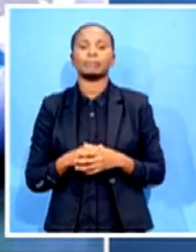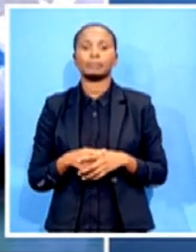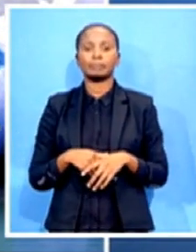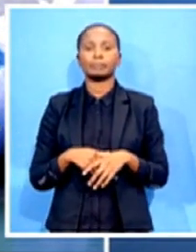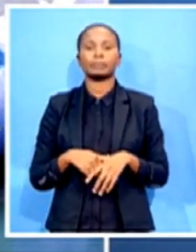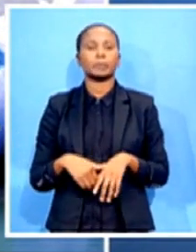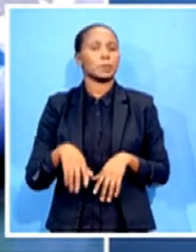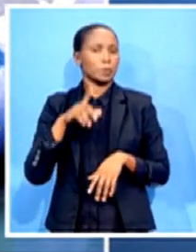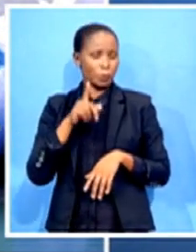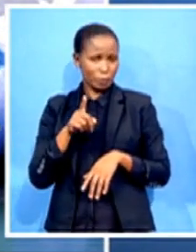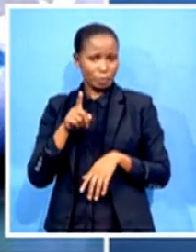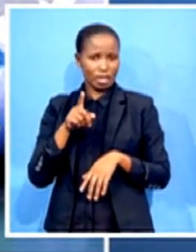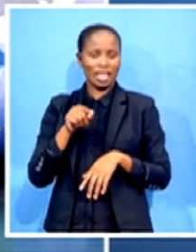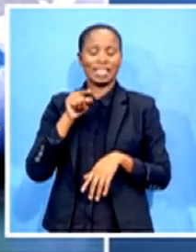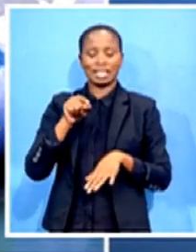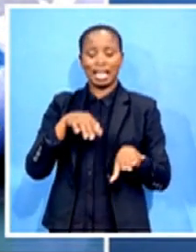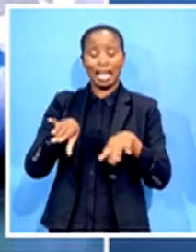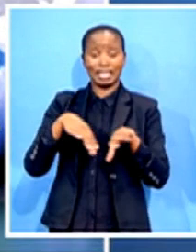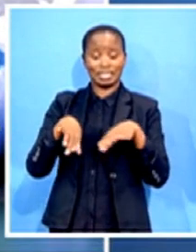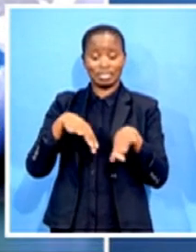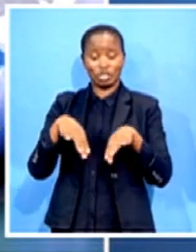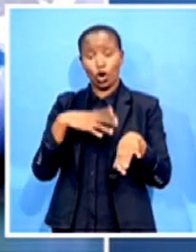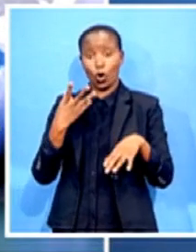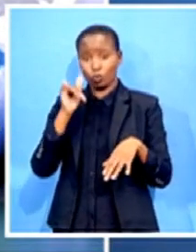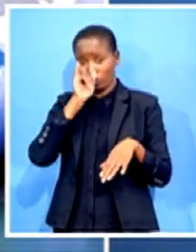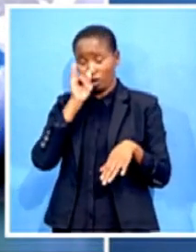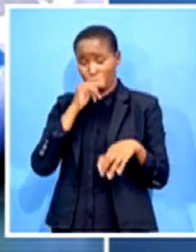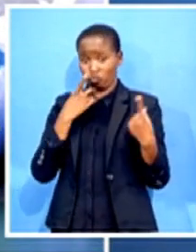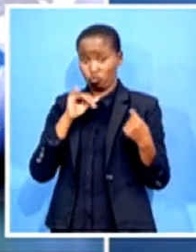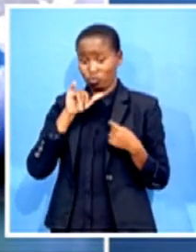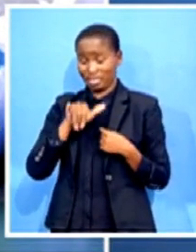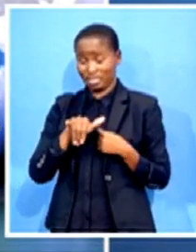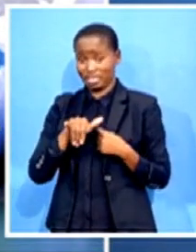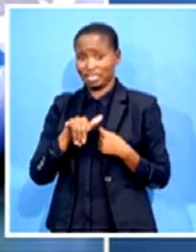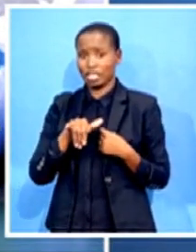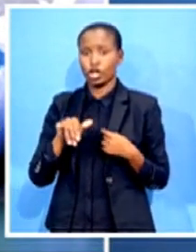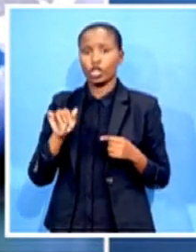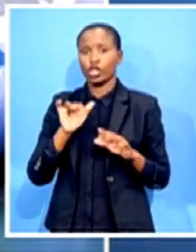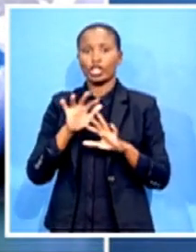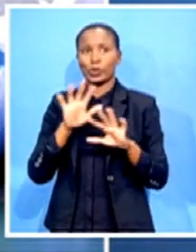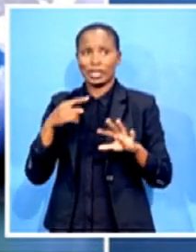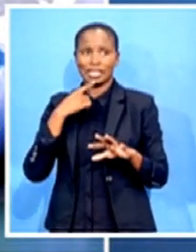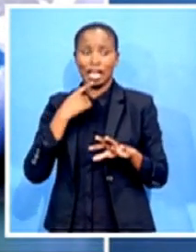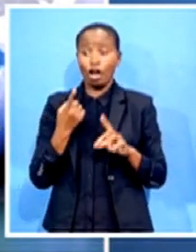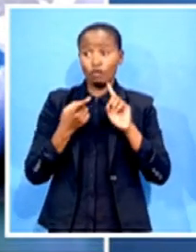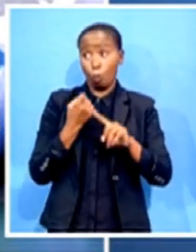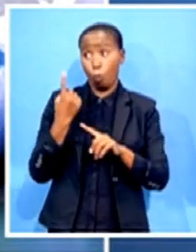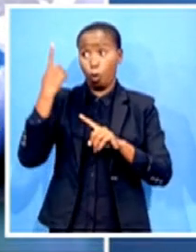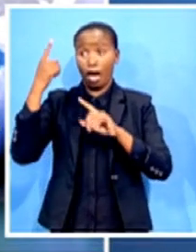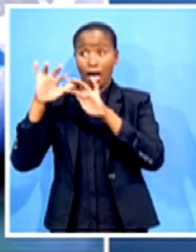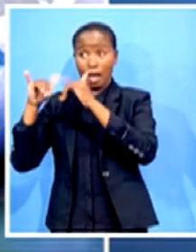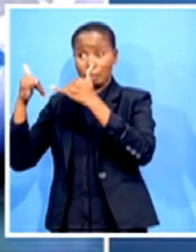is not specific to one type of organization. We've seen it across enterprises,